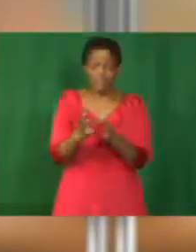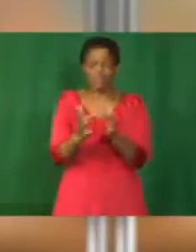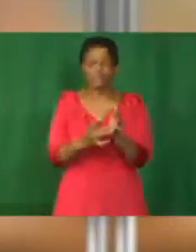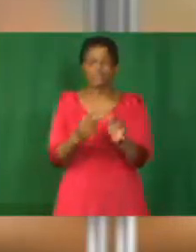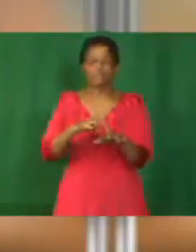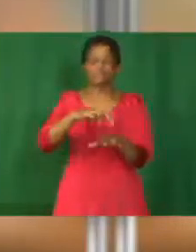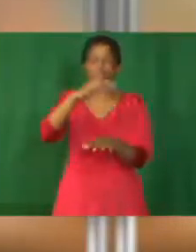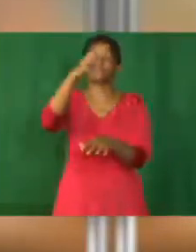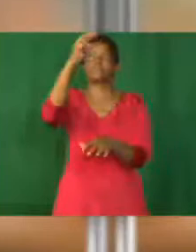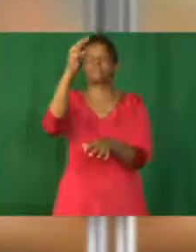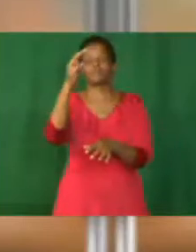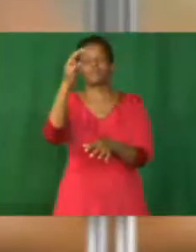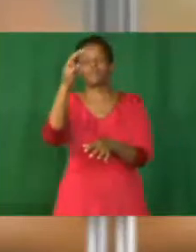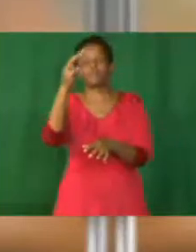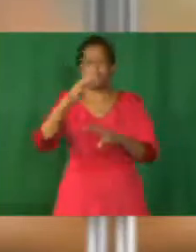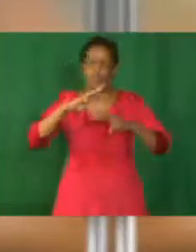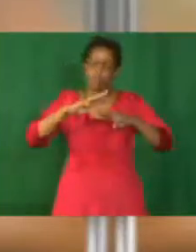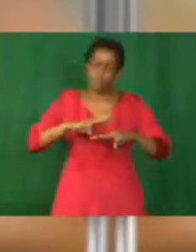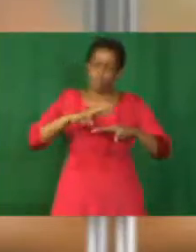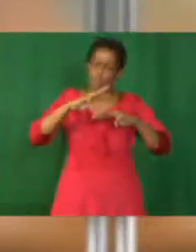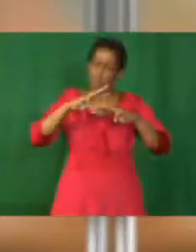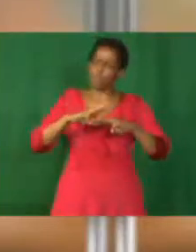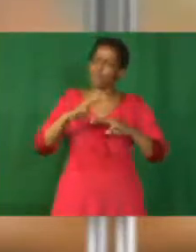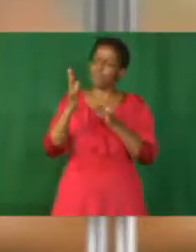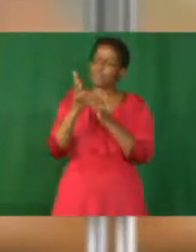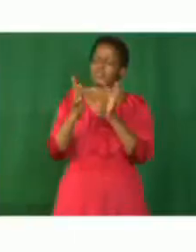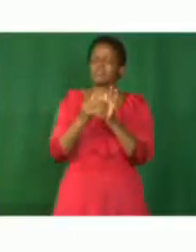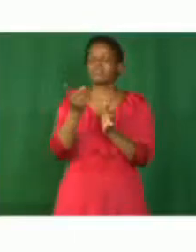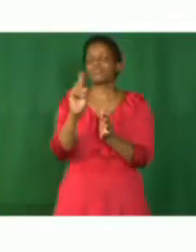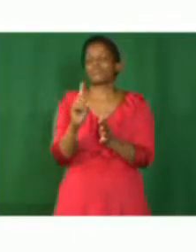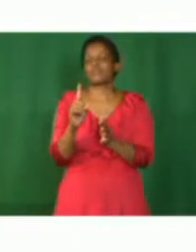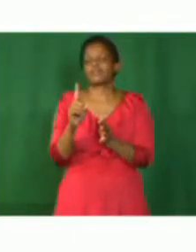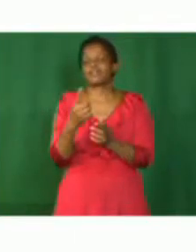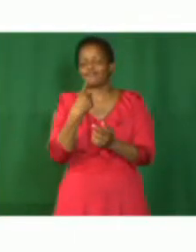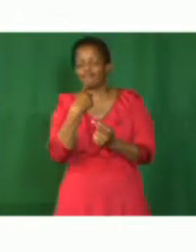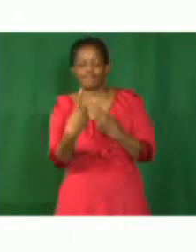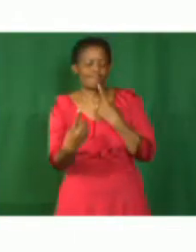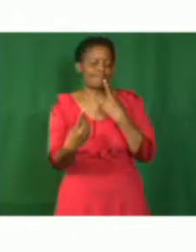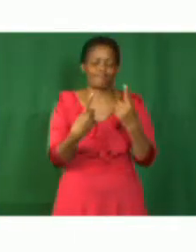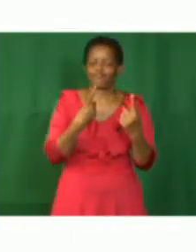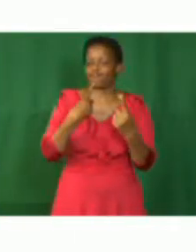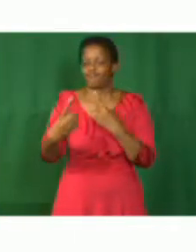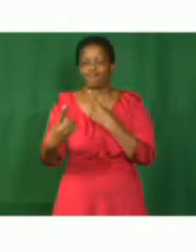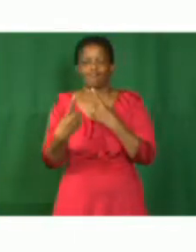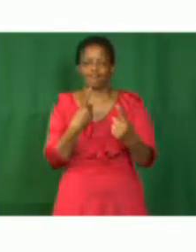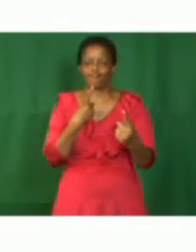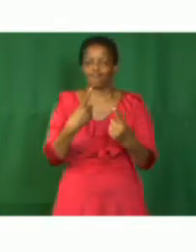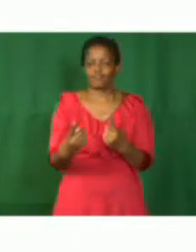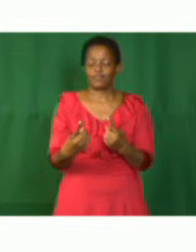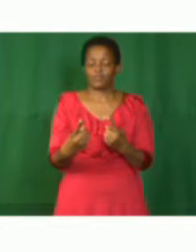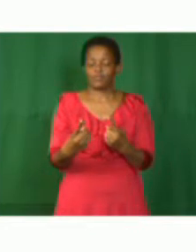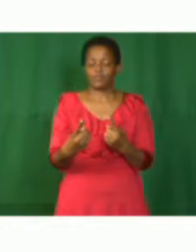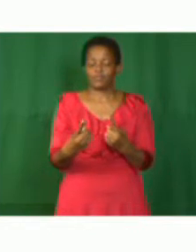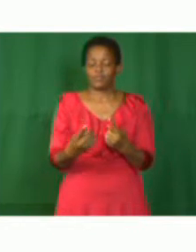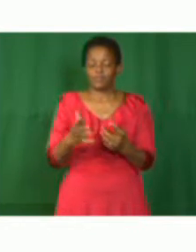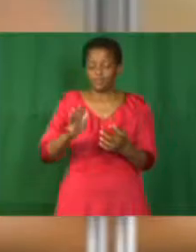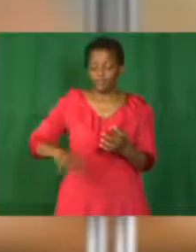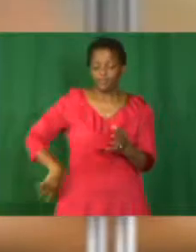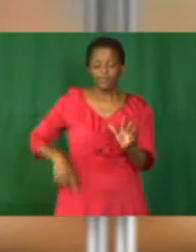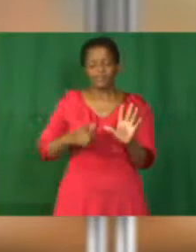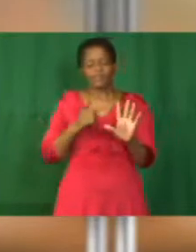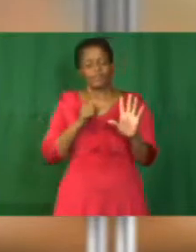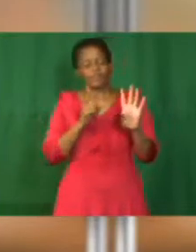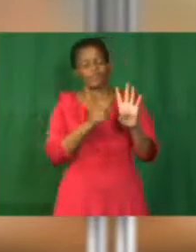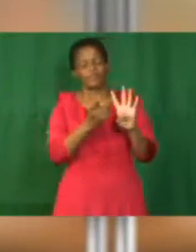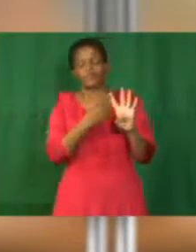and what his promises were. And then the last one is sharing. Now, the